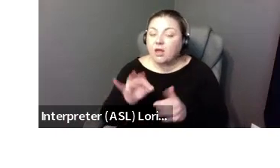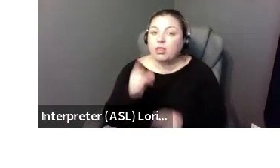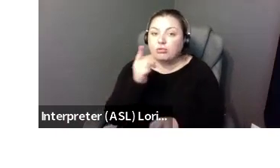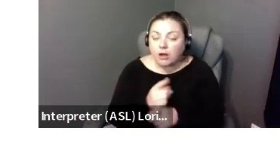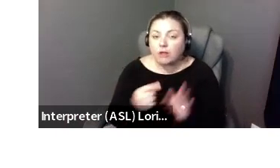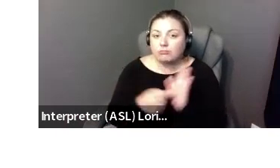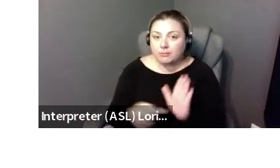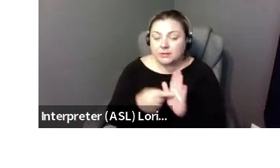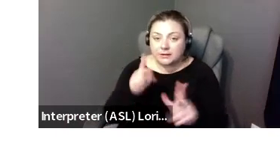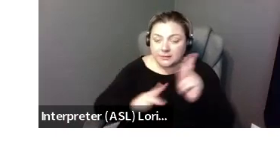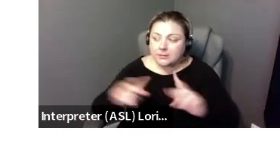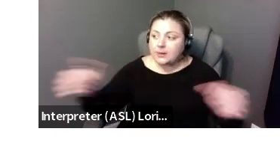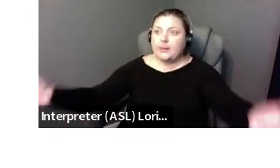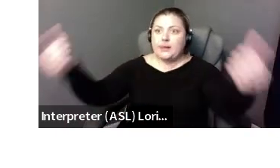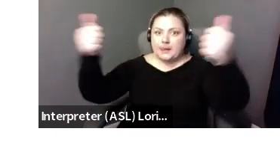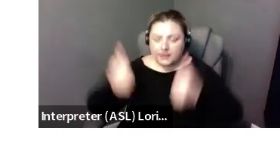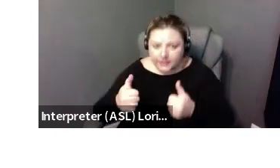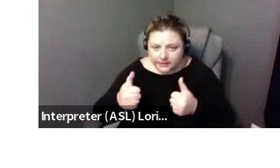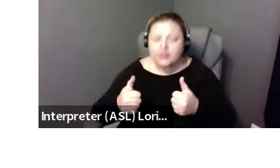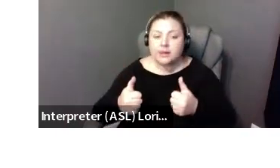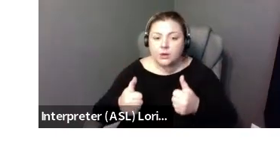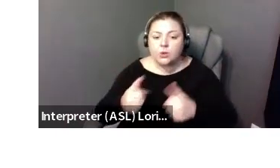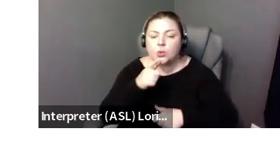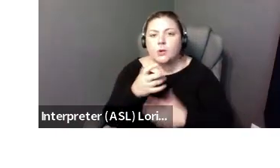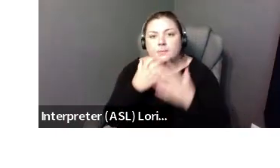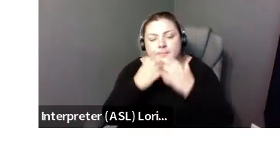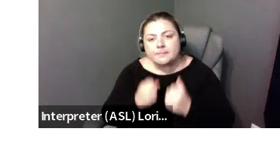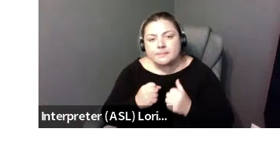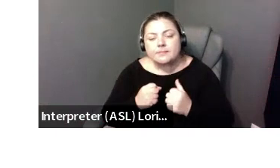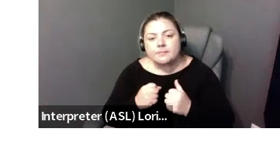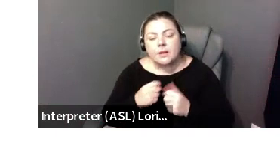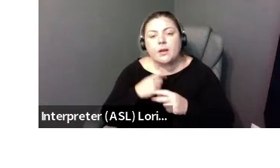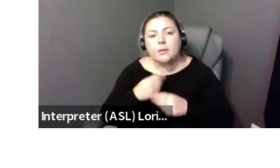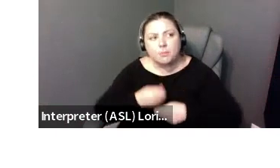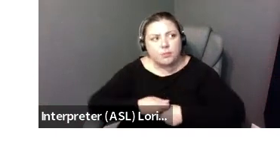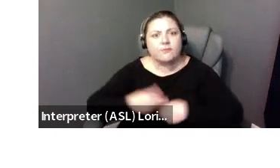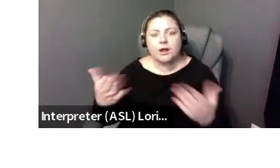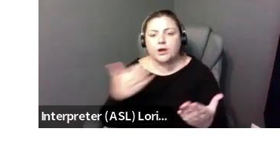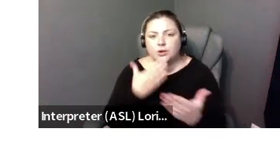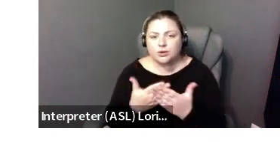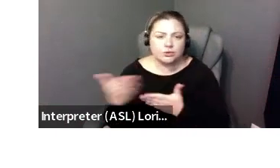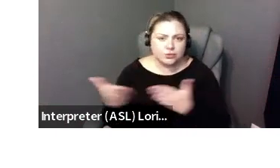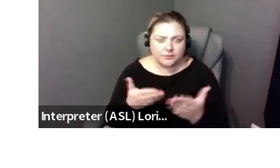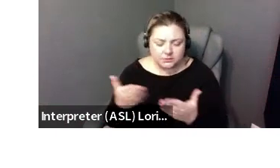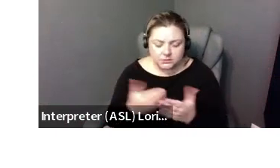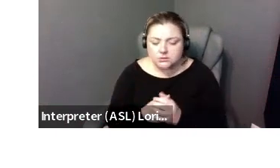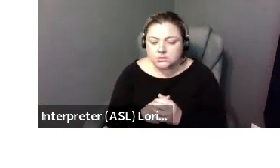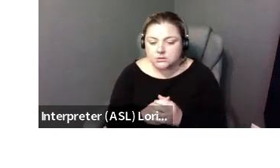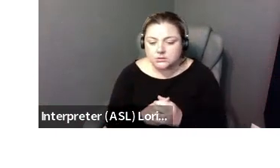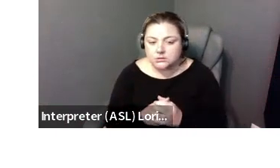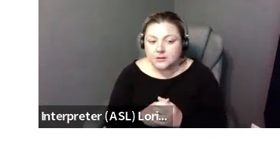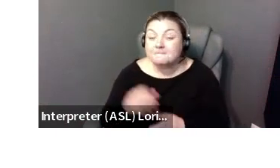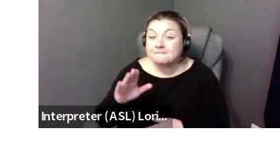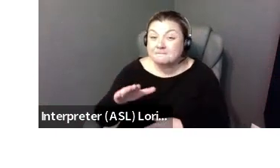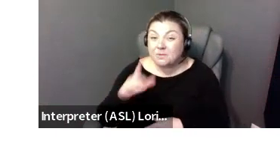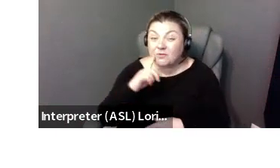care services to individuals. And as just mentioned, for the purposes of getting a CIE off the ground in Maine, we